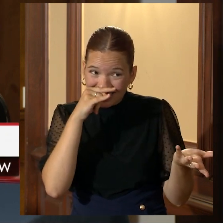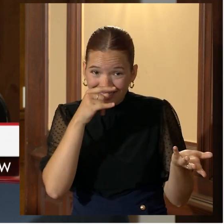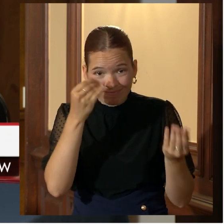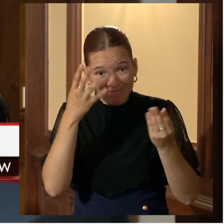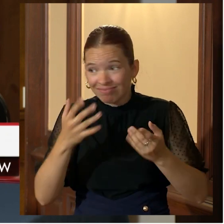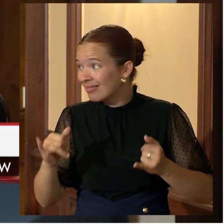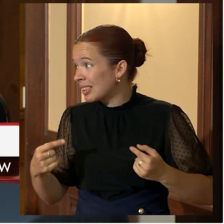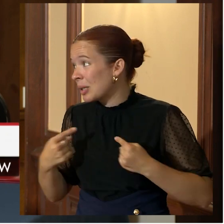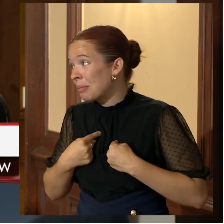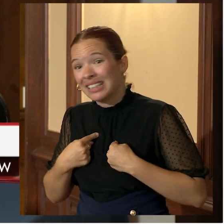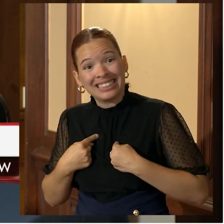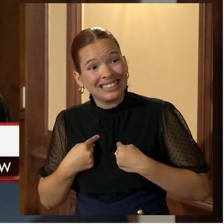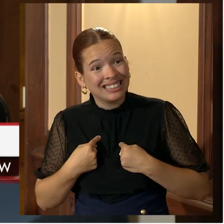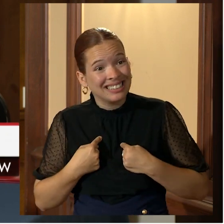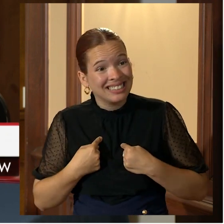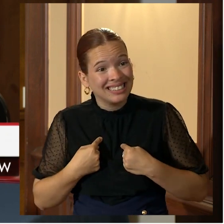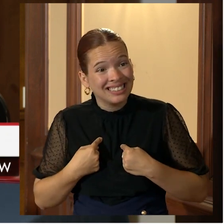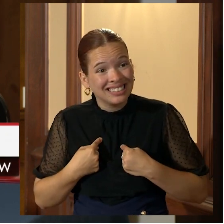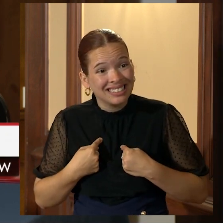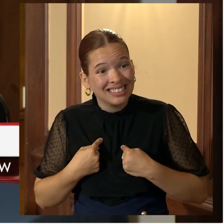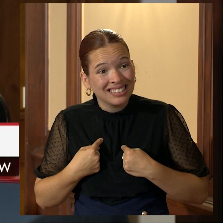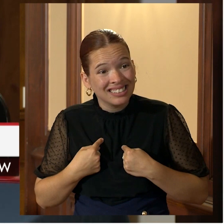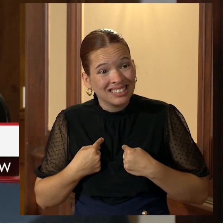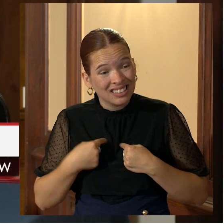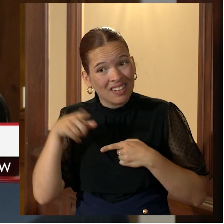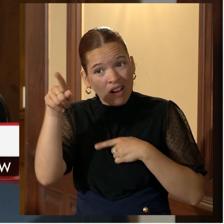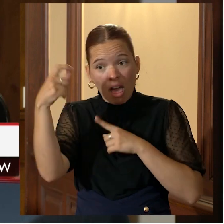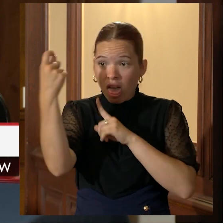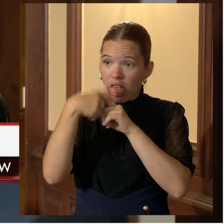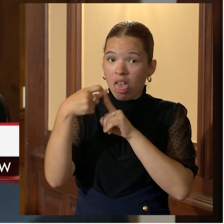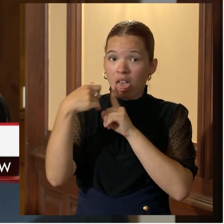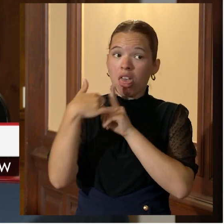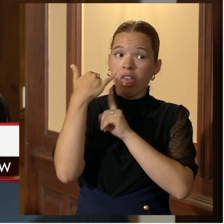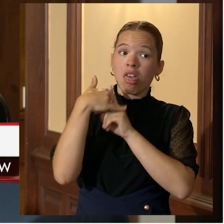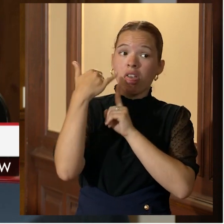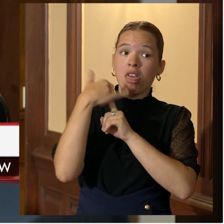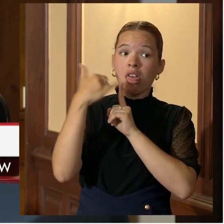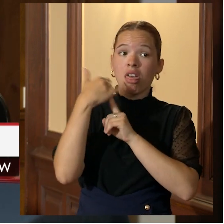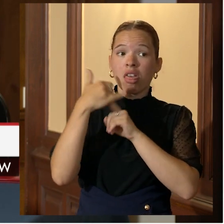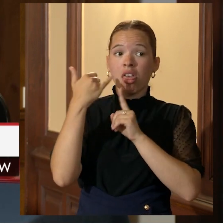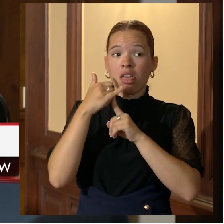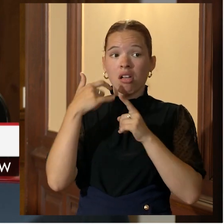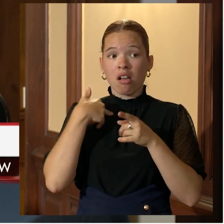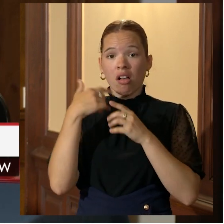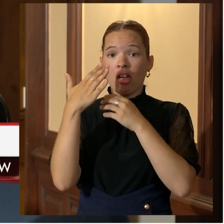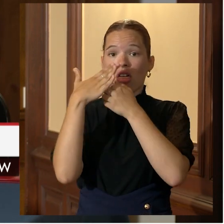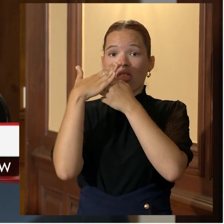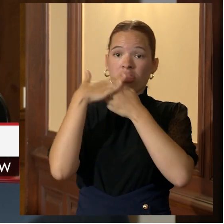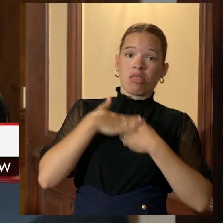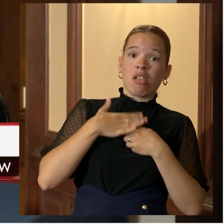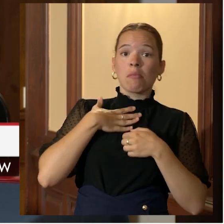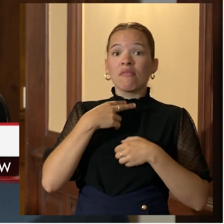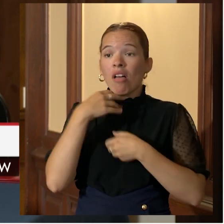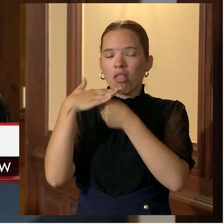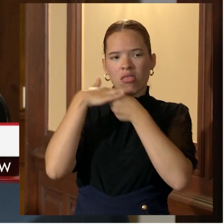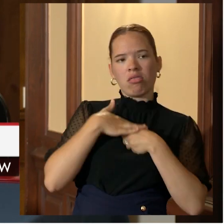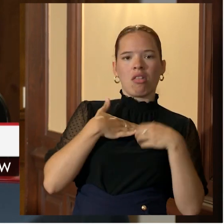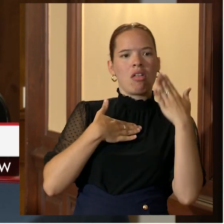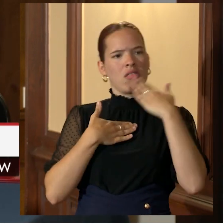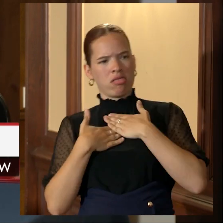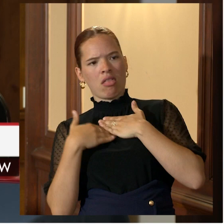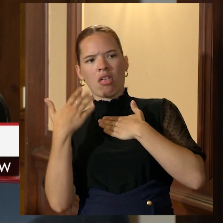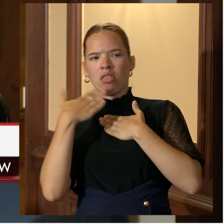for how I sounded. And I was able to find a mentor to turn my life around, but there were a lot of people like me